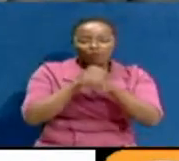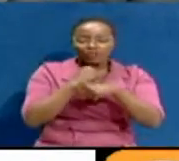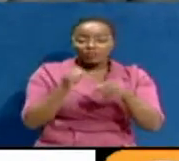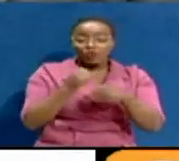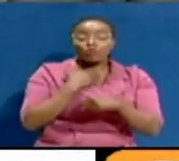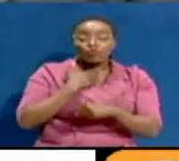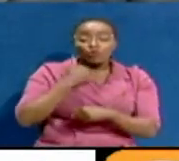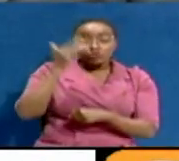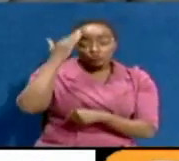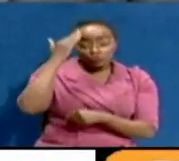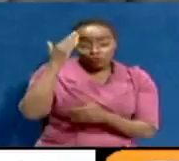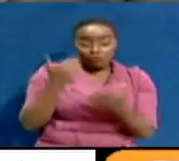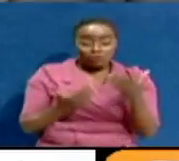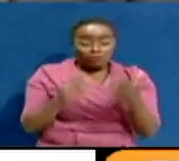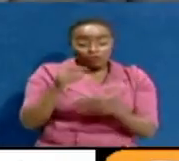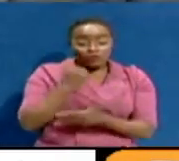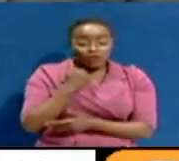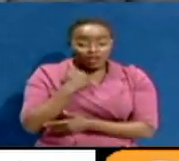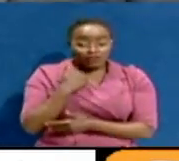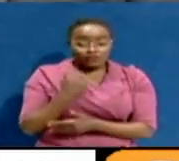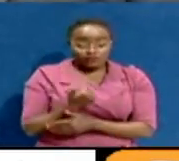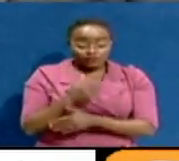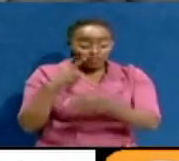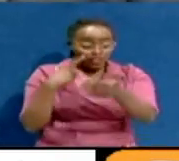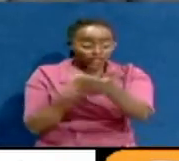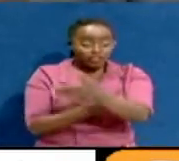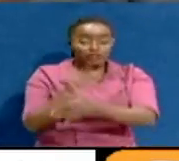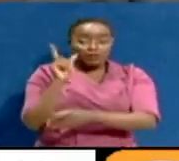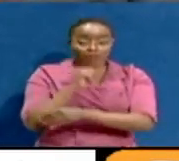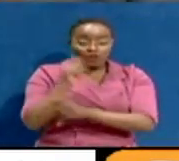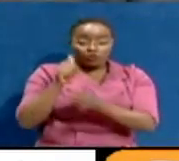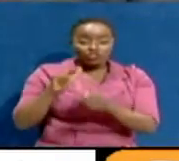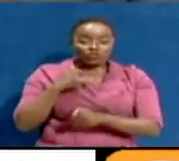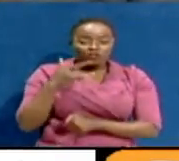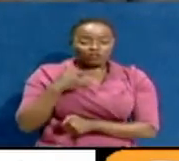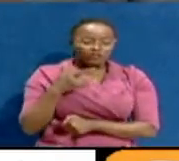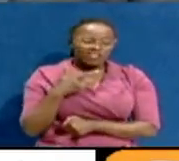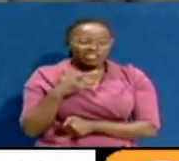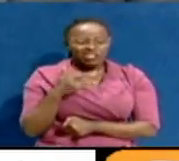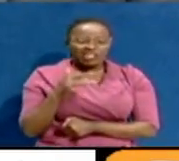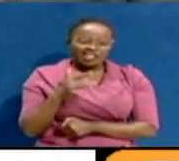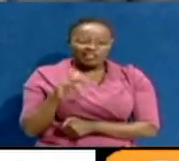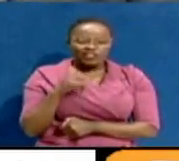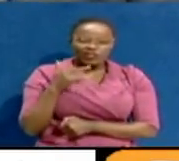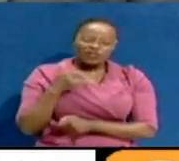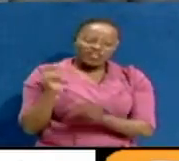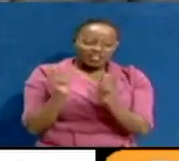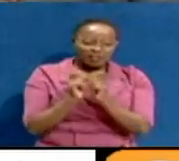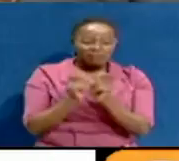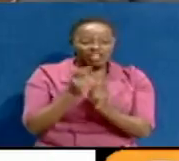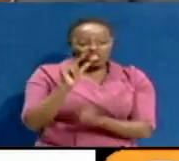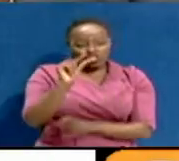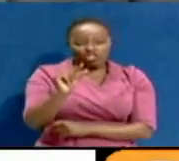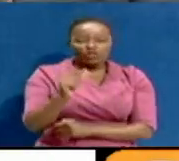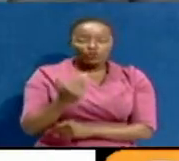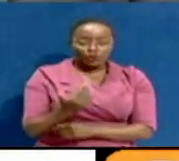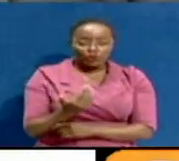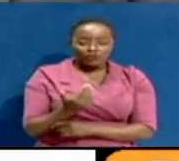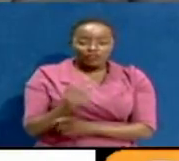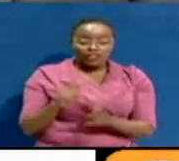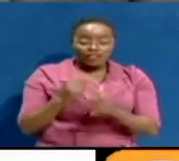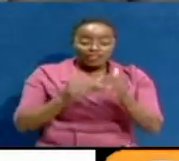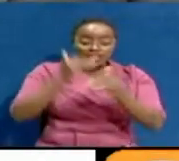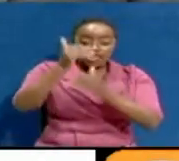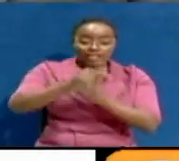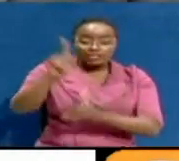want to know that at least you've gotten the injection, that you're feeling a little bit of pain. Okay. The